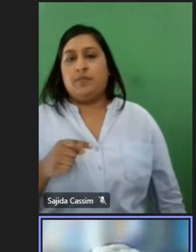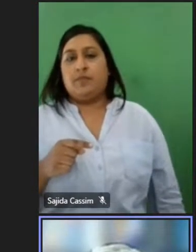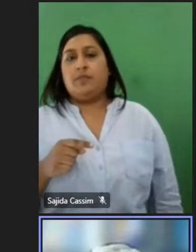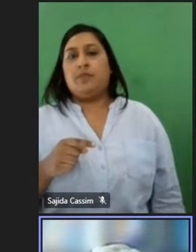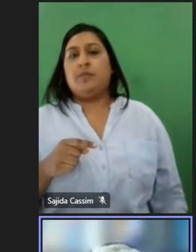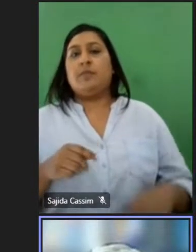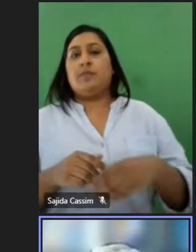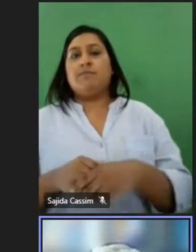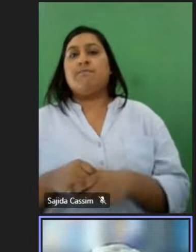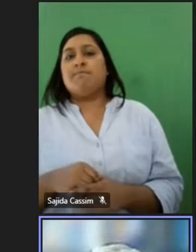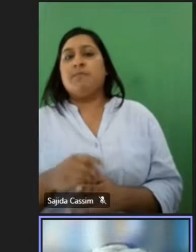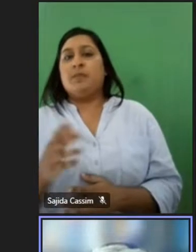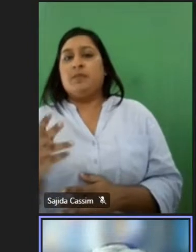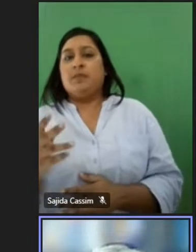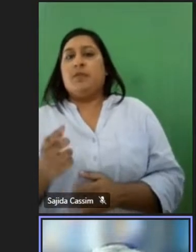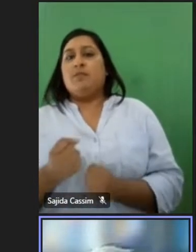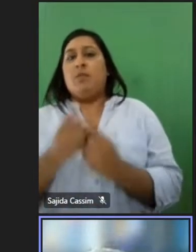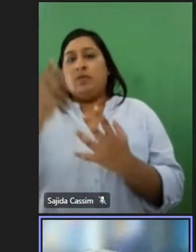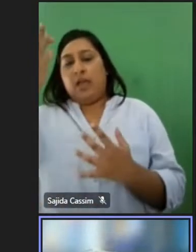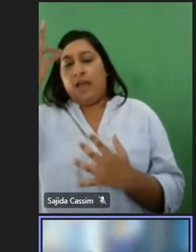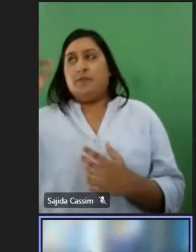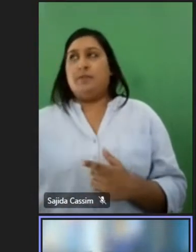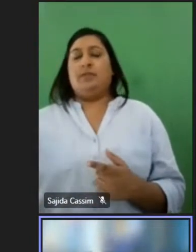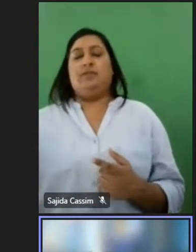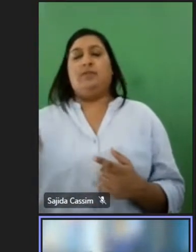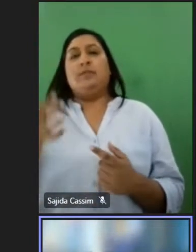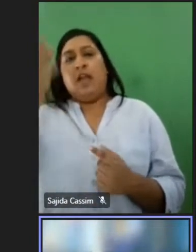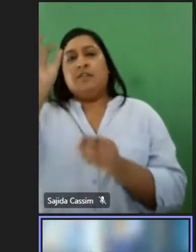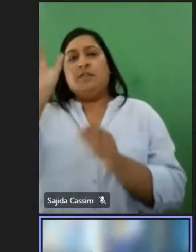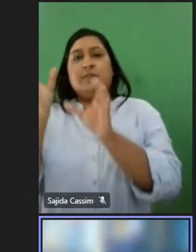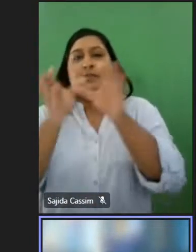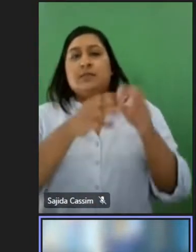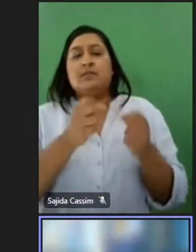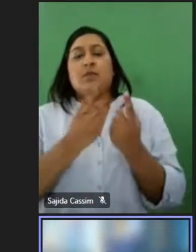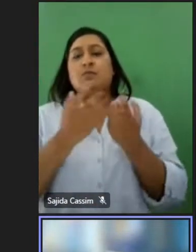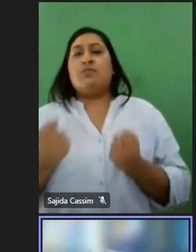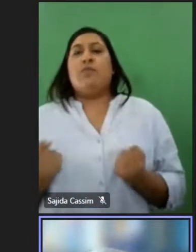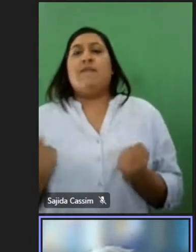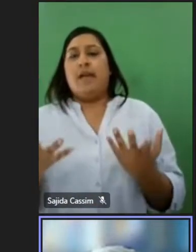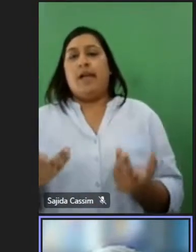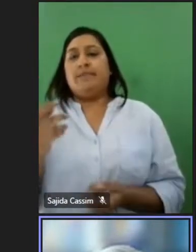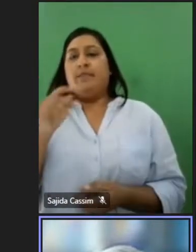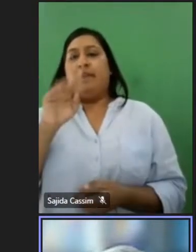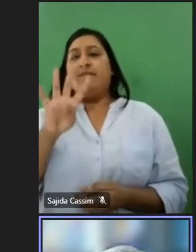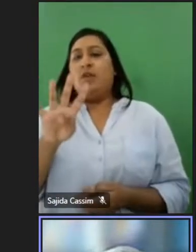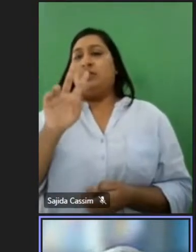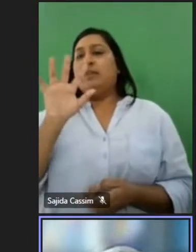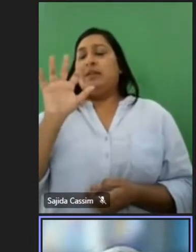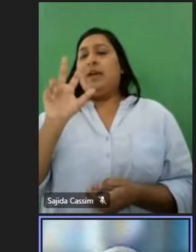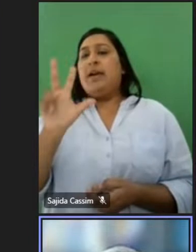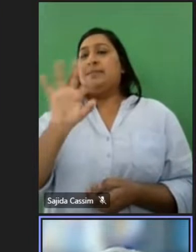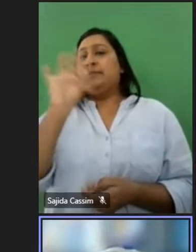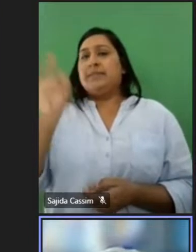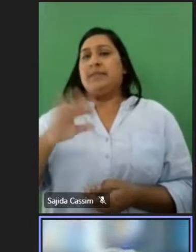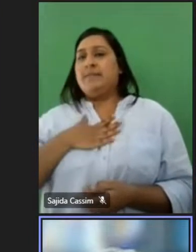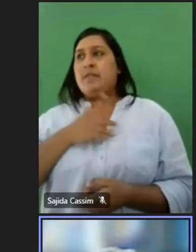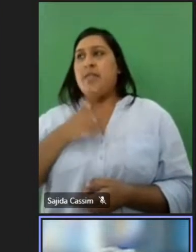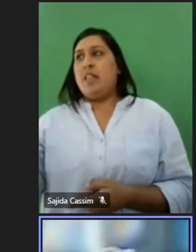job, and this was up until the end of August last year that people felt this way.